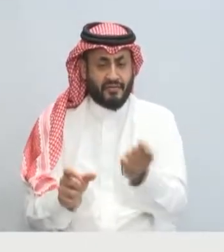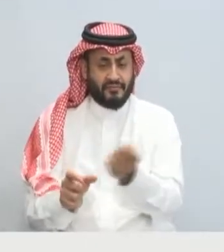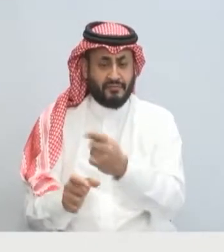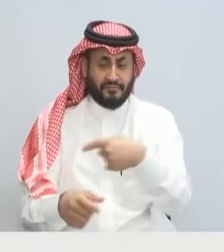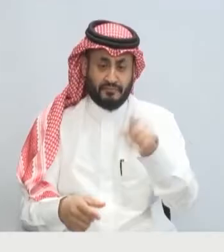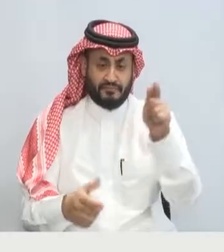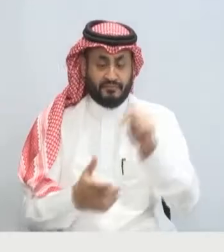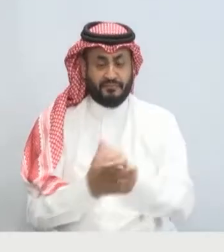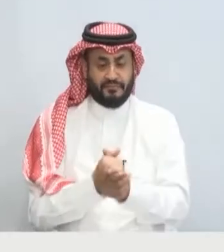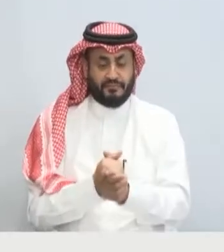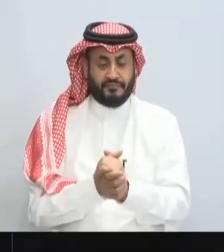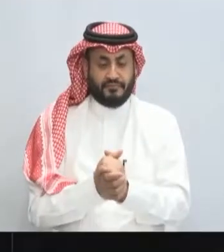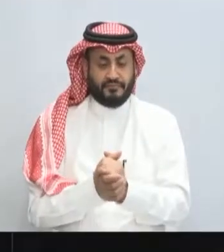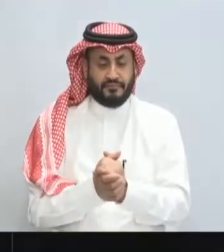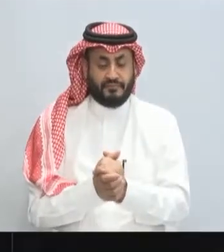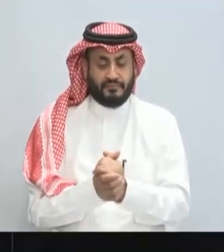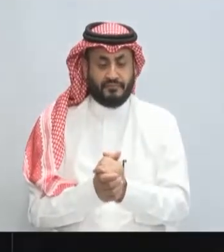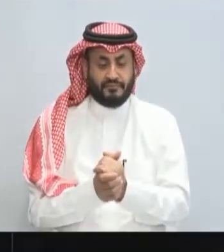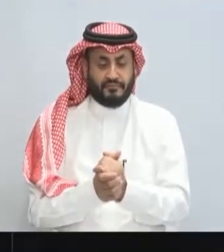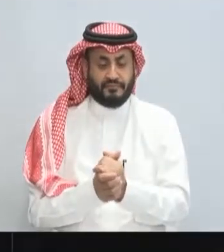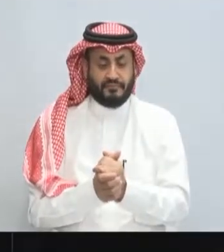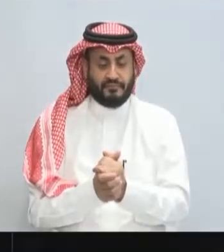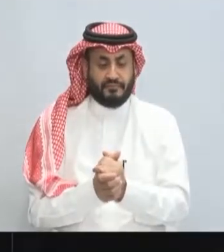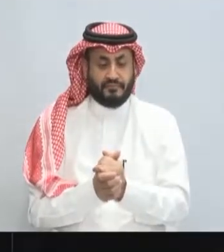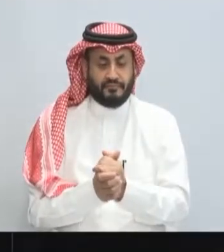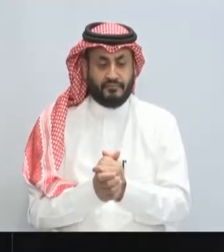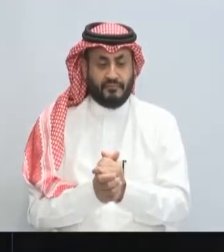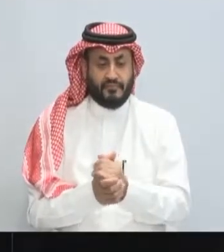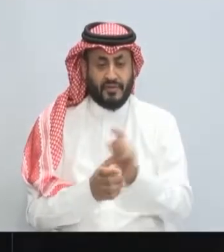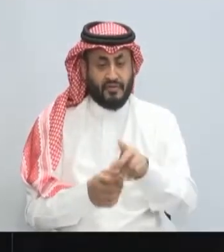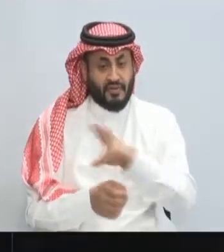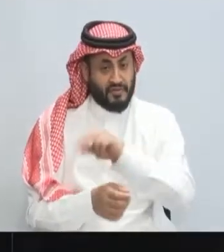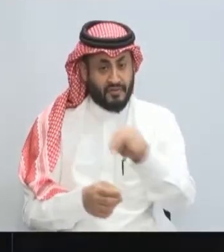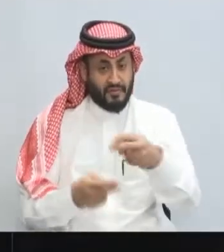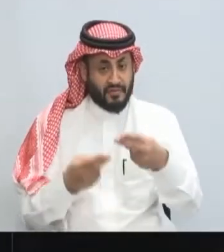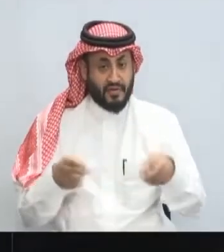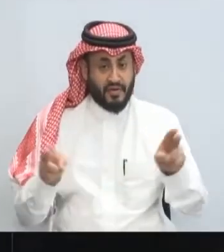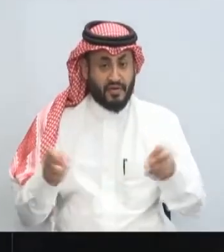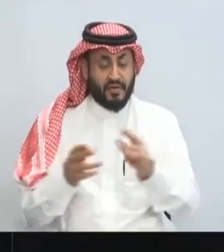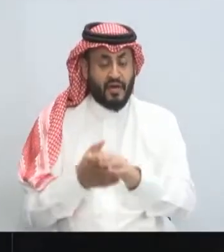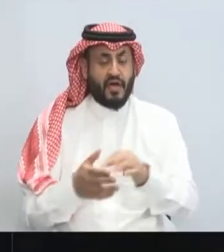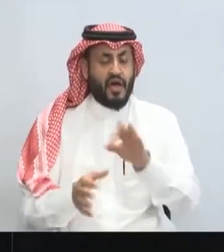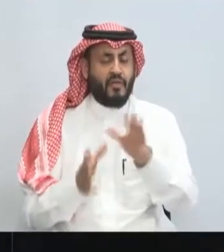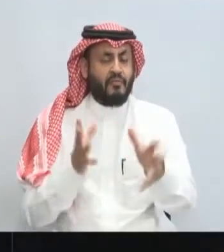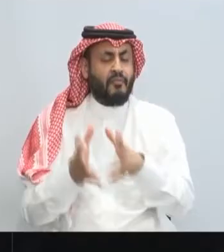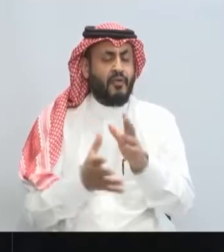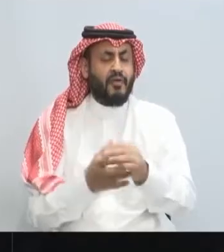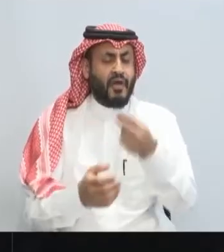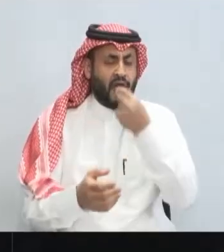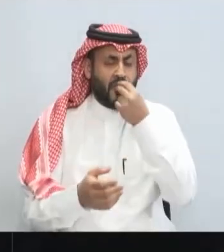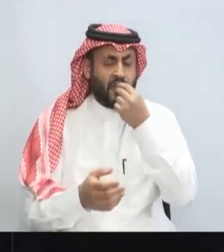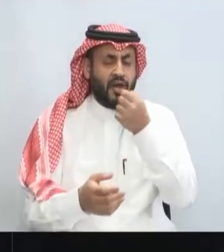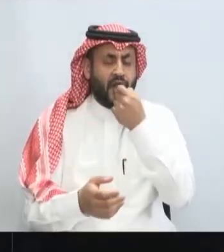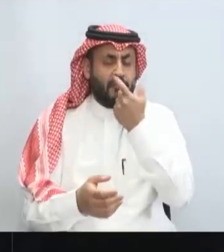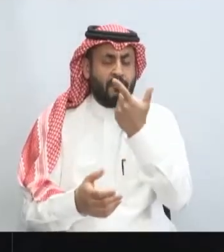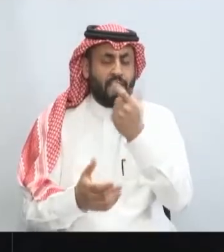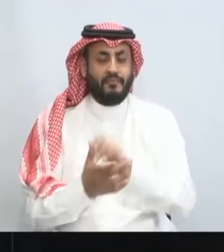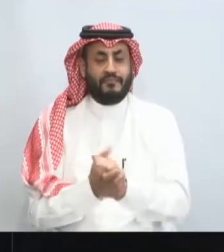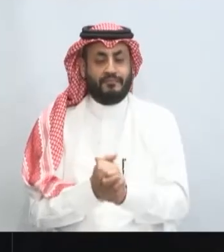correctly. So today also we have another chant about food and taste.